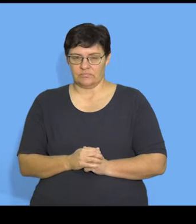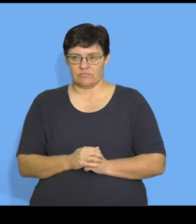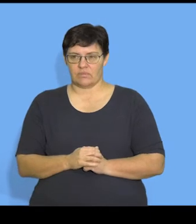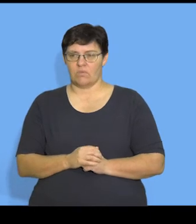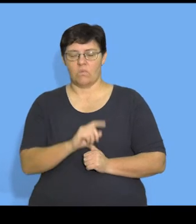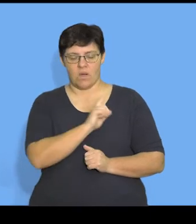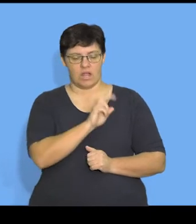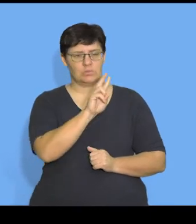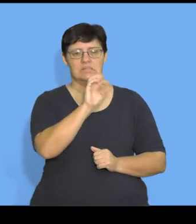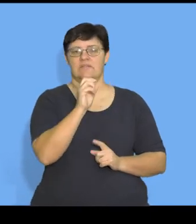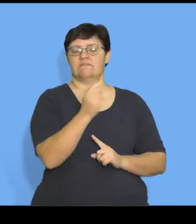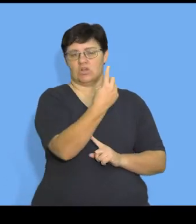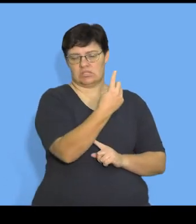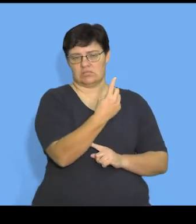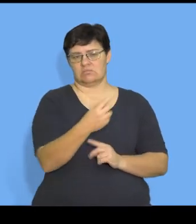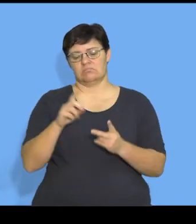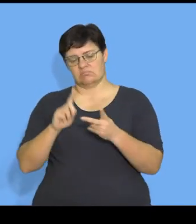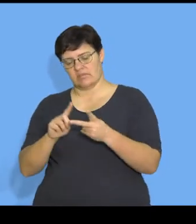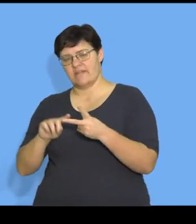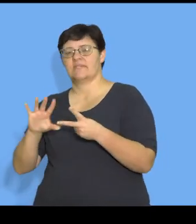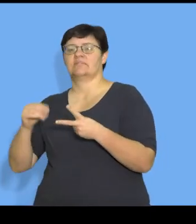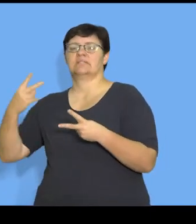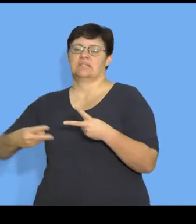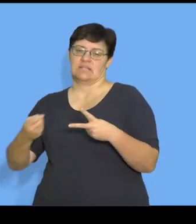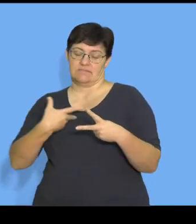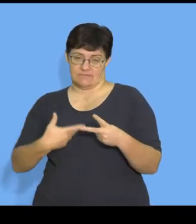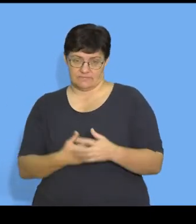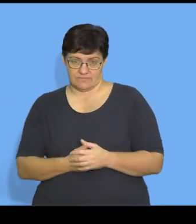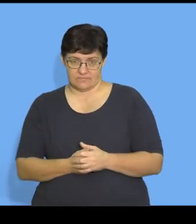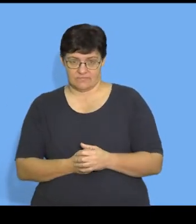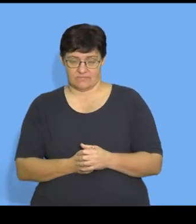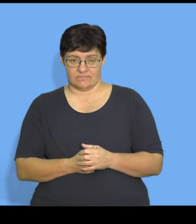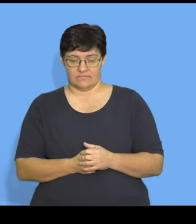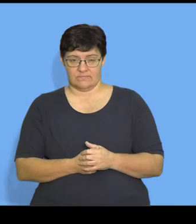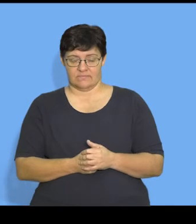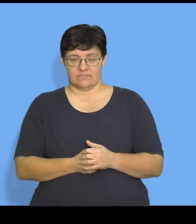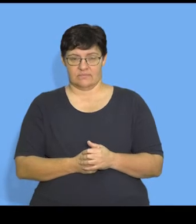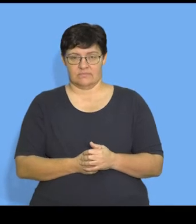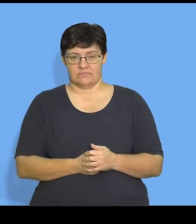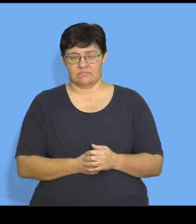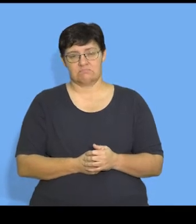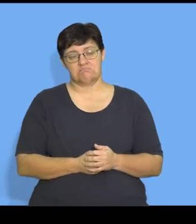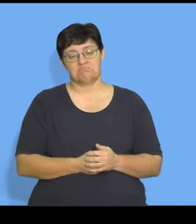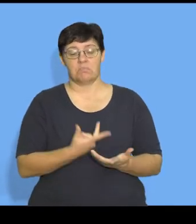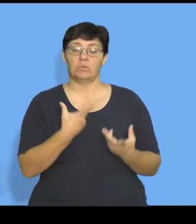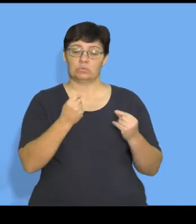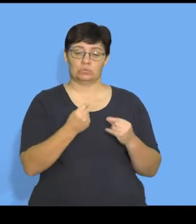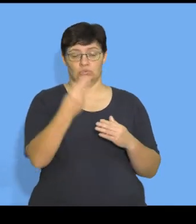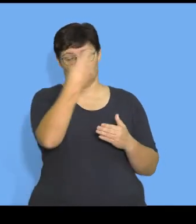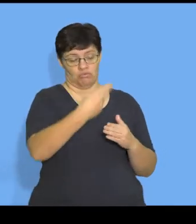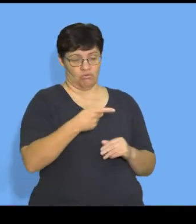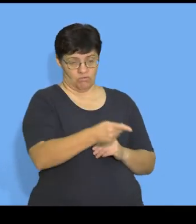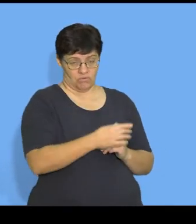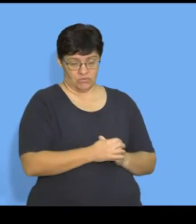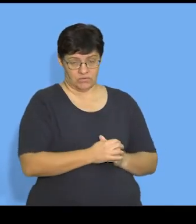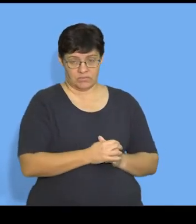being the 20 was given first, the 50 was given second. If I did it by construction, I would